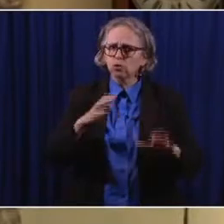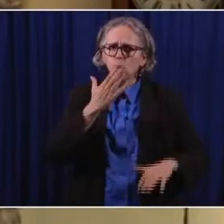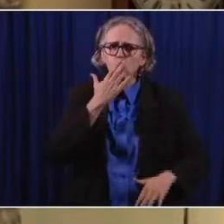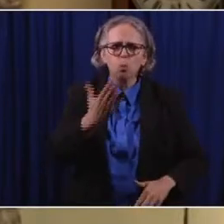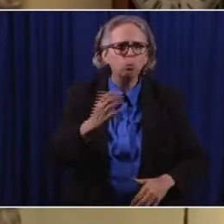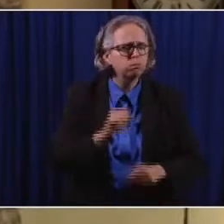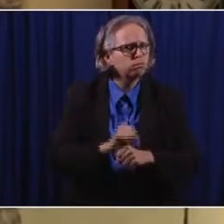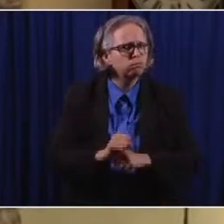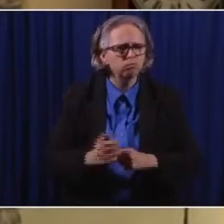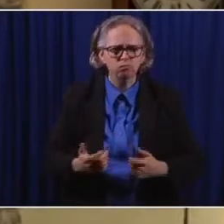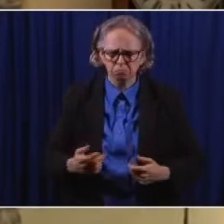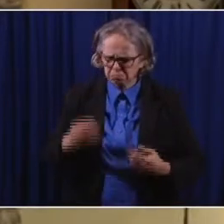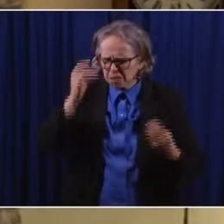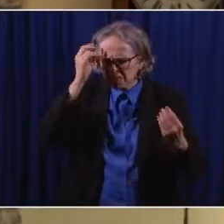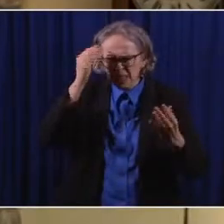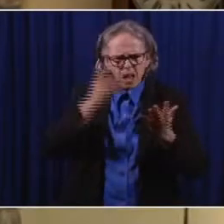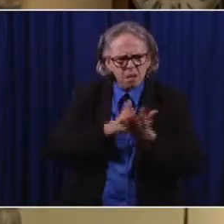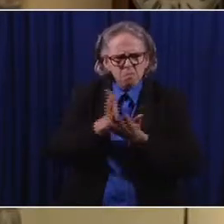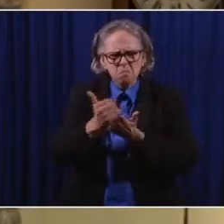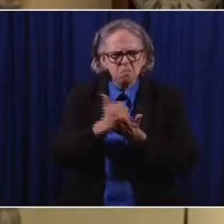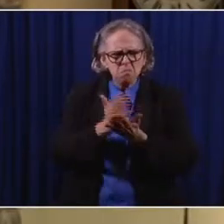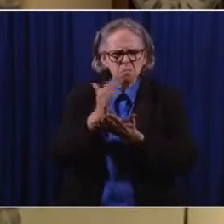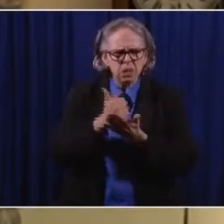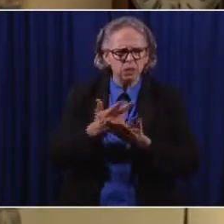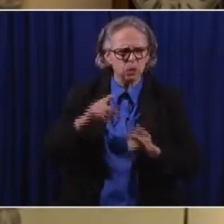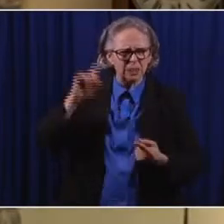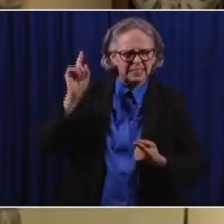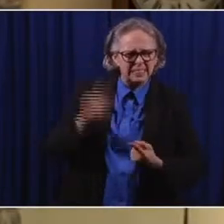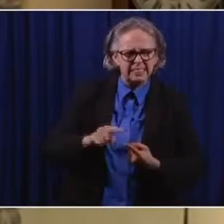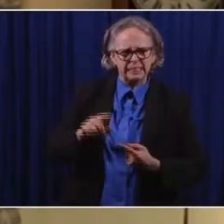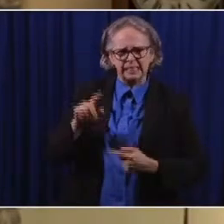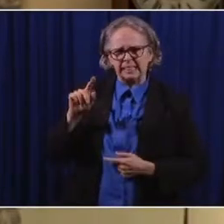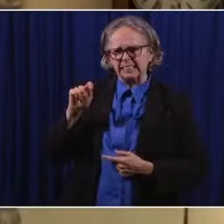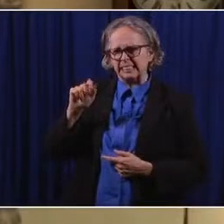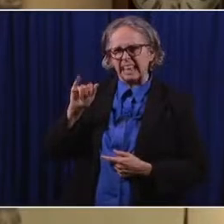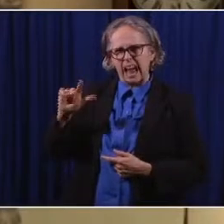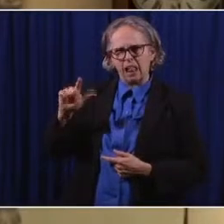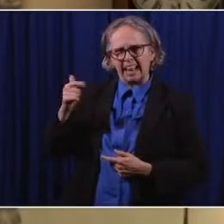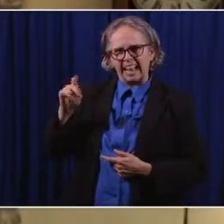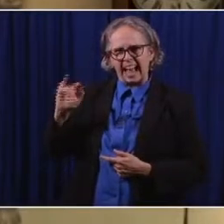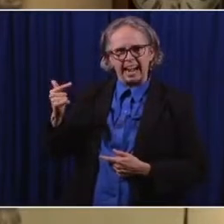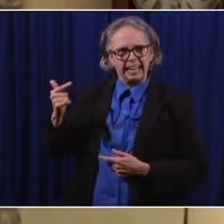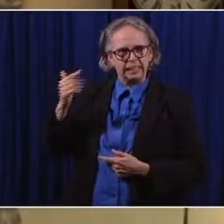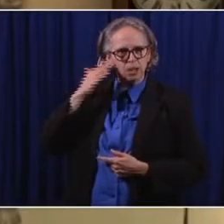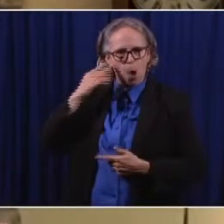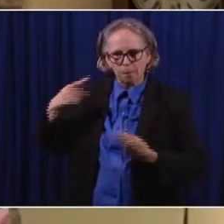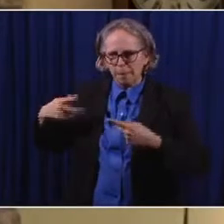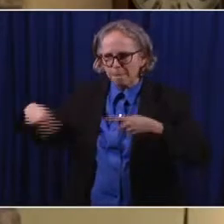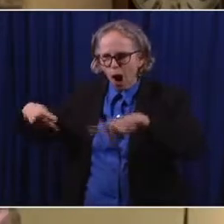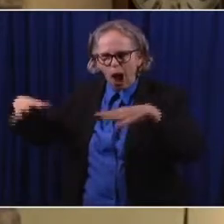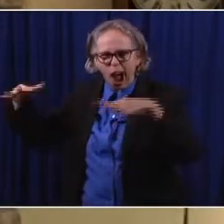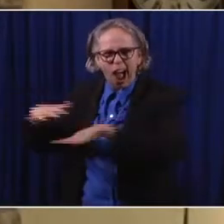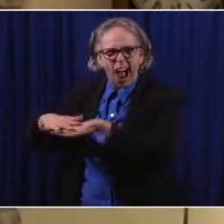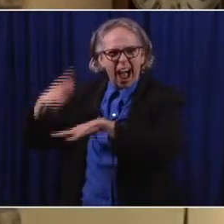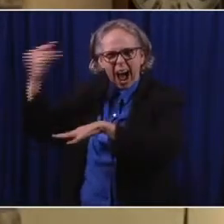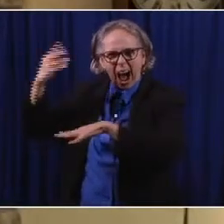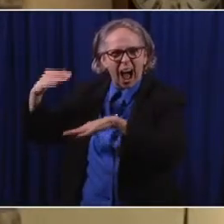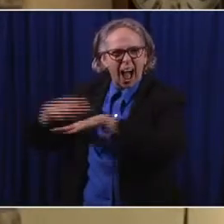could to discourage tailgating, everything they could to discourage the congregation. You know, we all love tailgating. I love